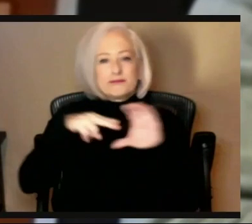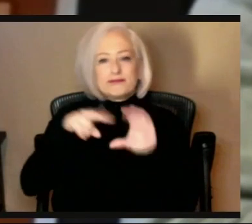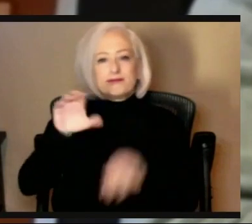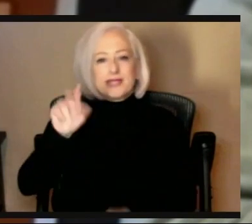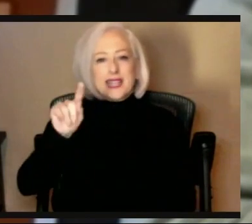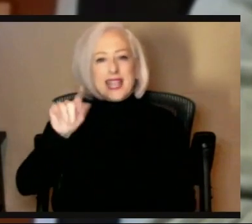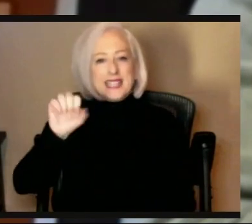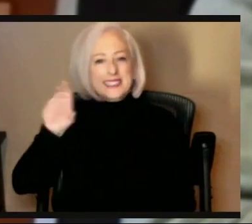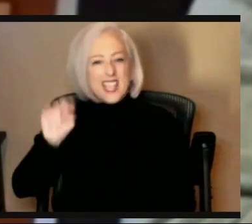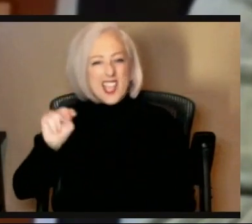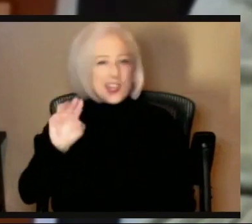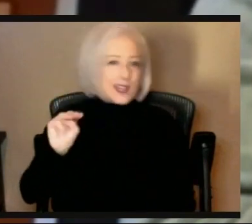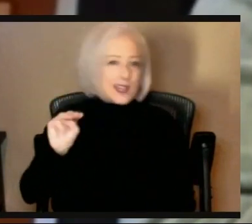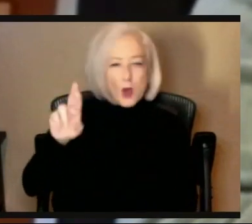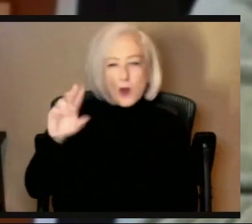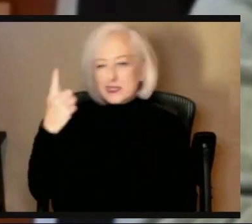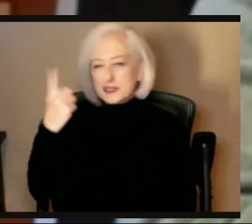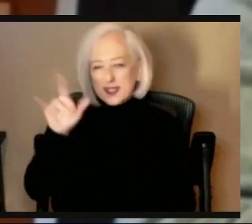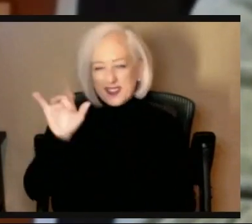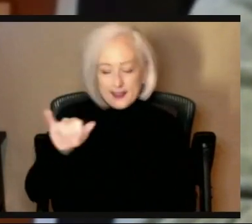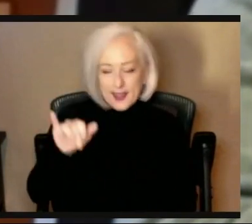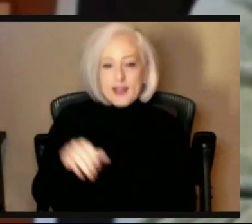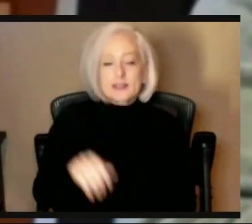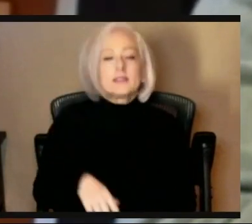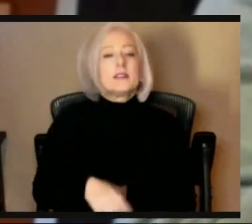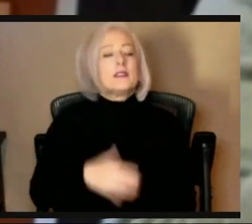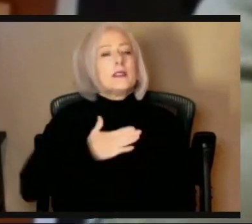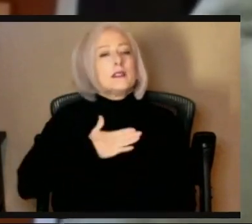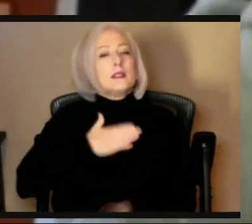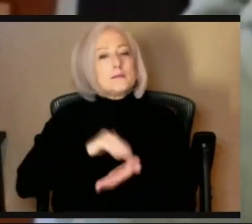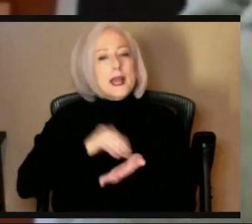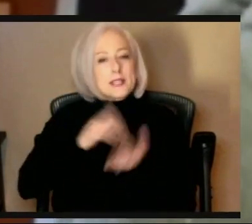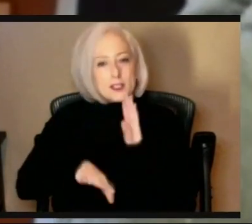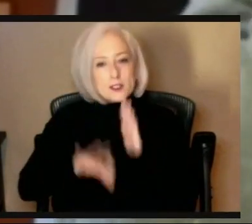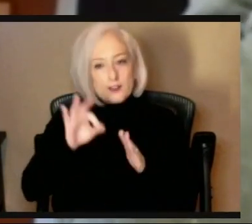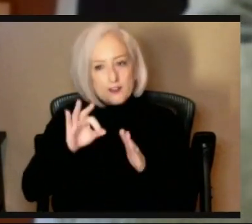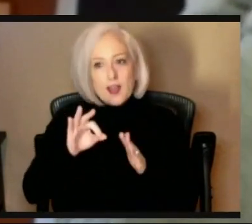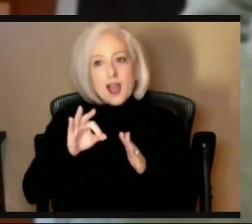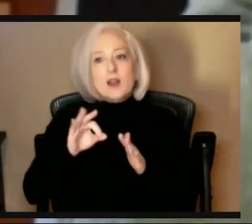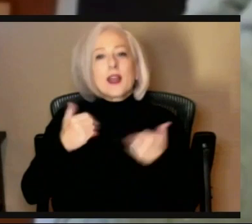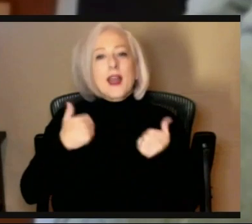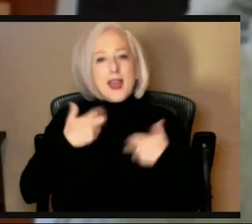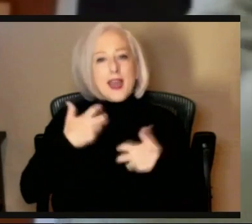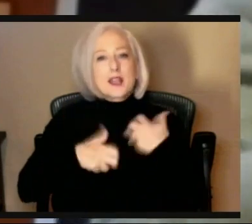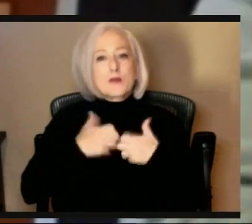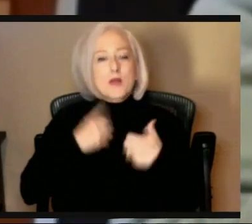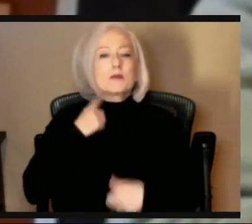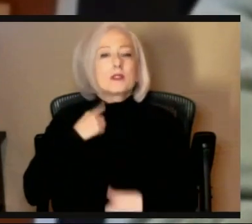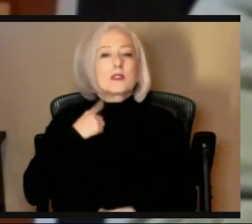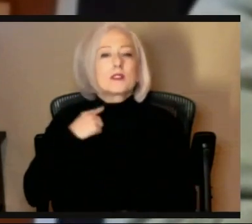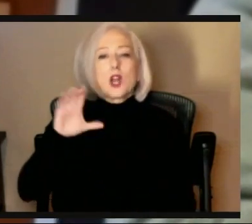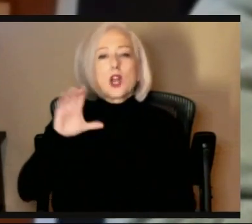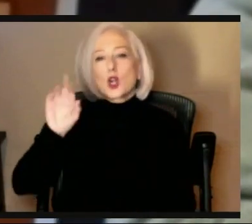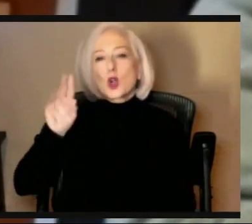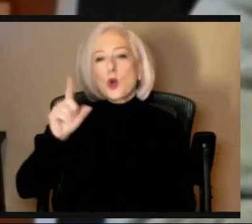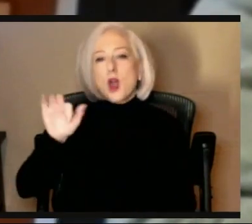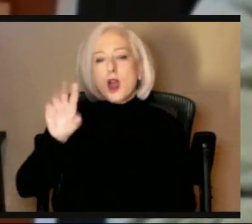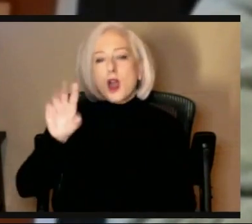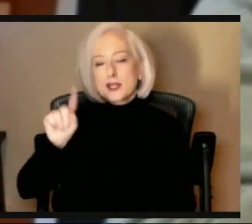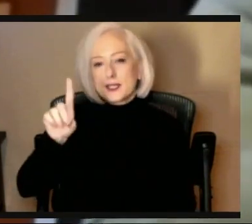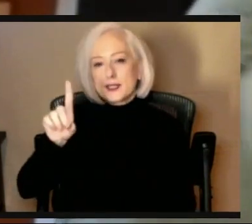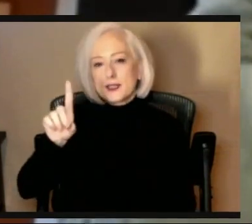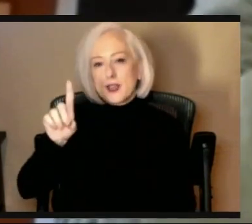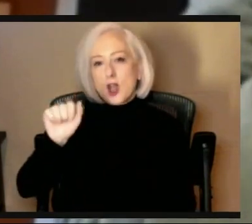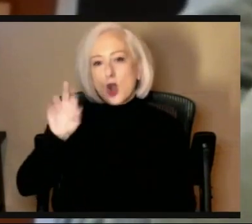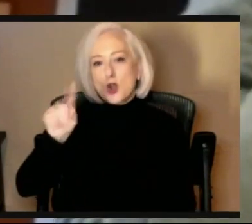those things, and she also found that there was some problem with my carotid artery, and they were going